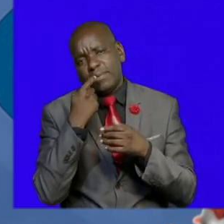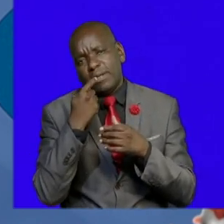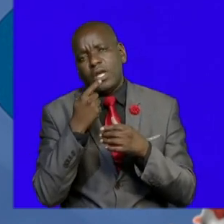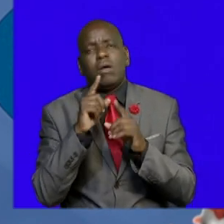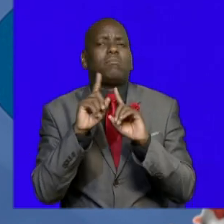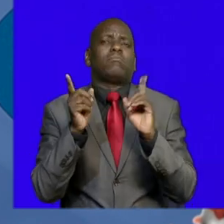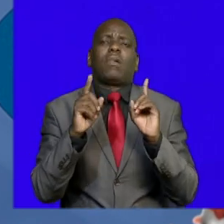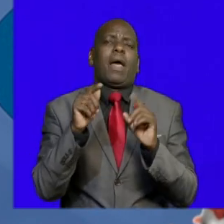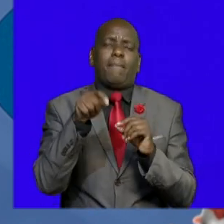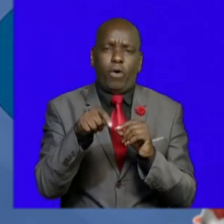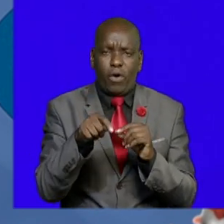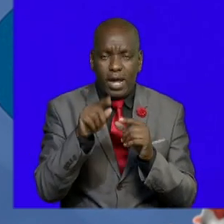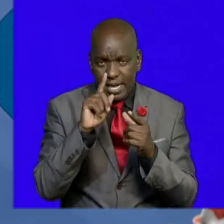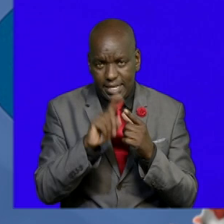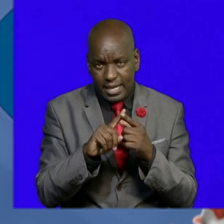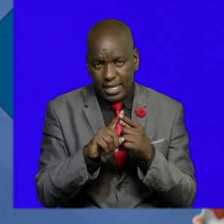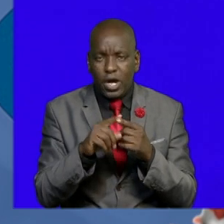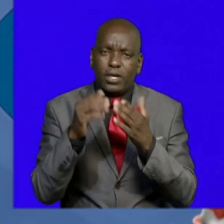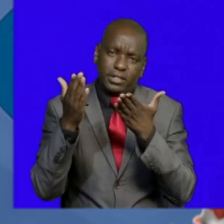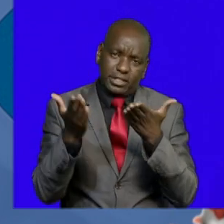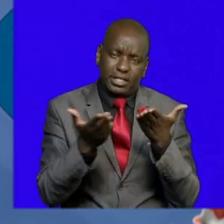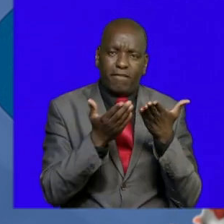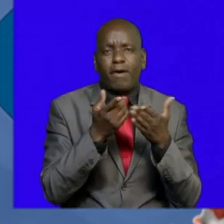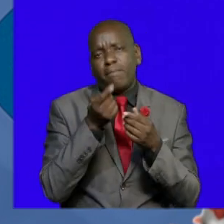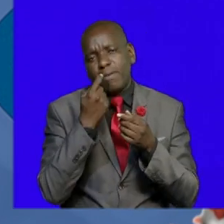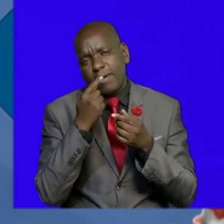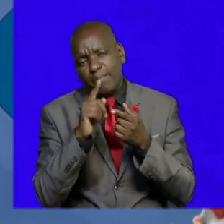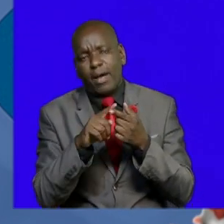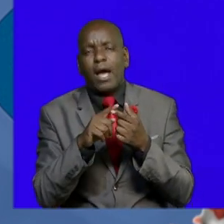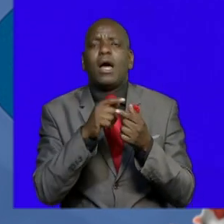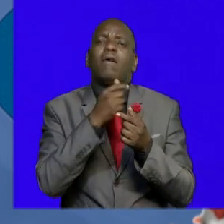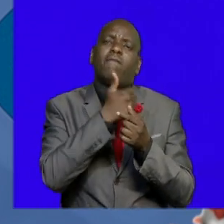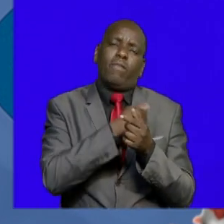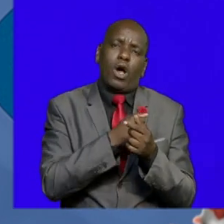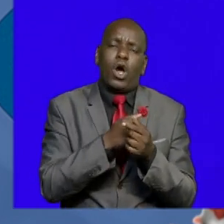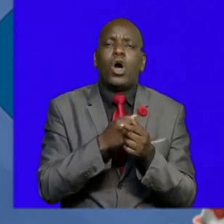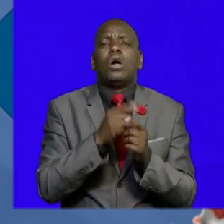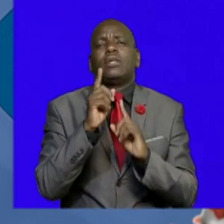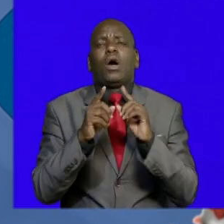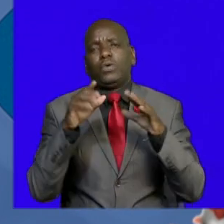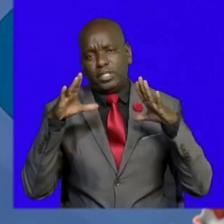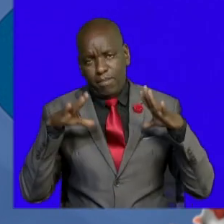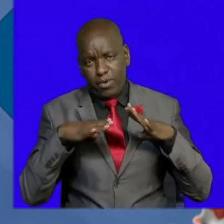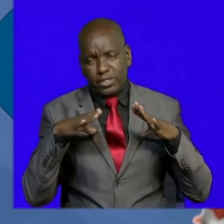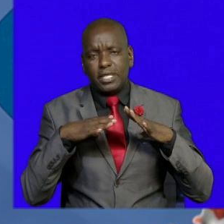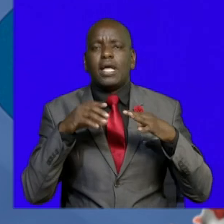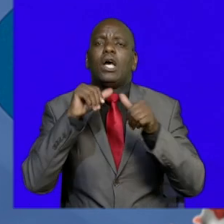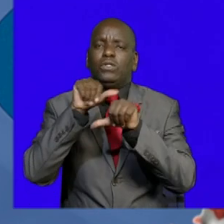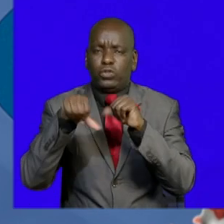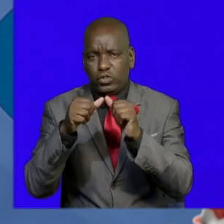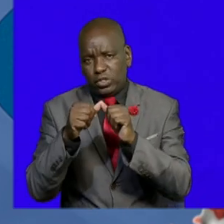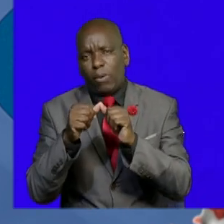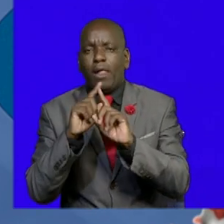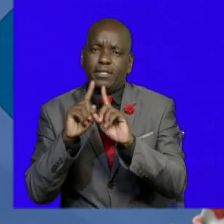no substitute for it. Whether you receive a vaccine or not, it is important that you social